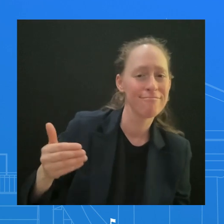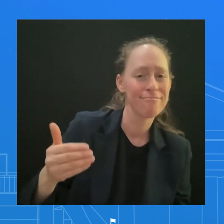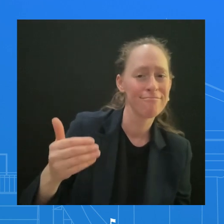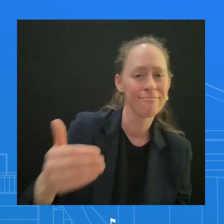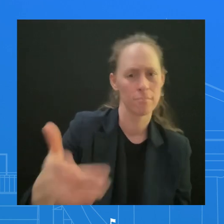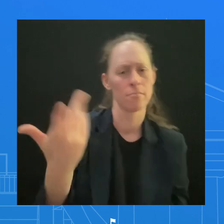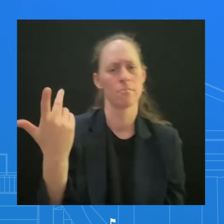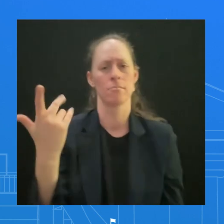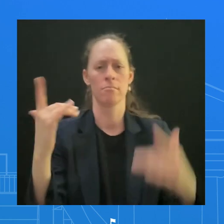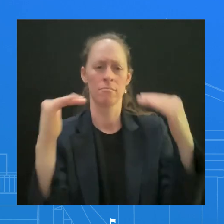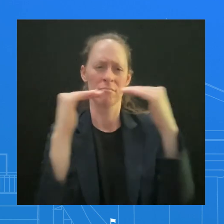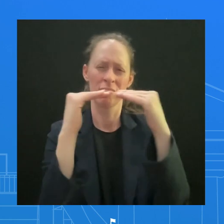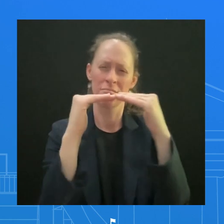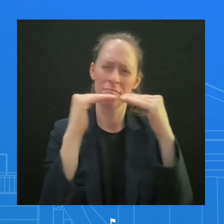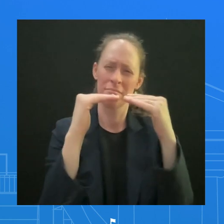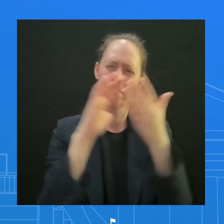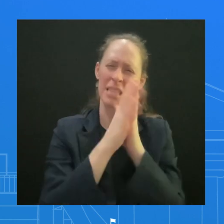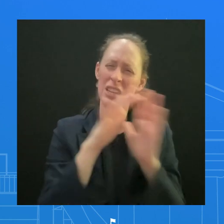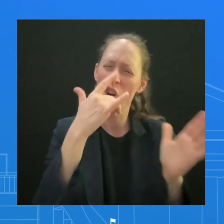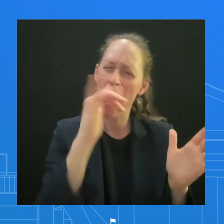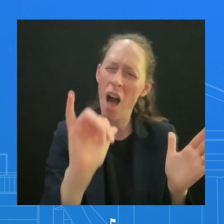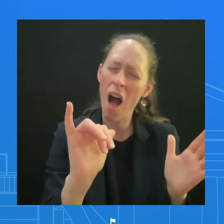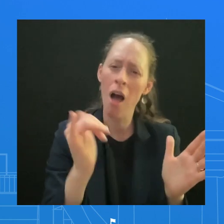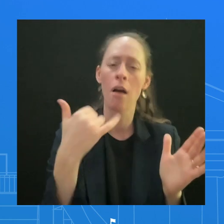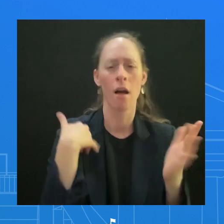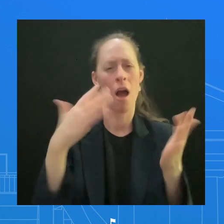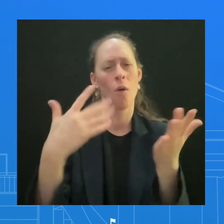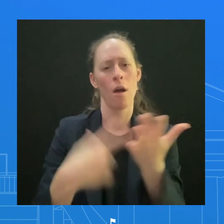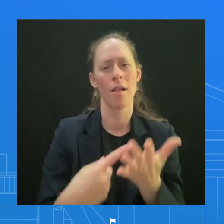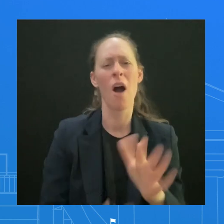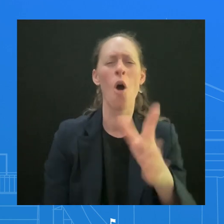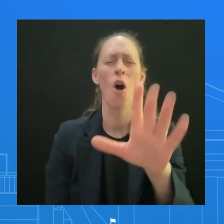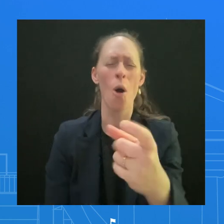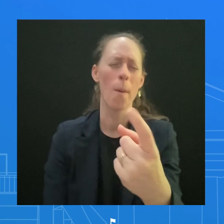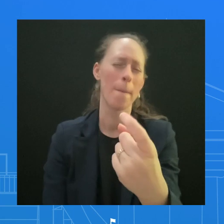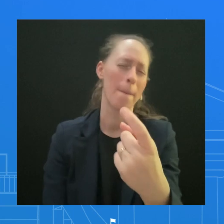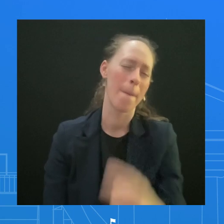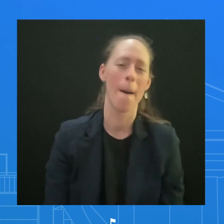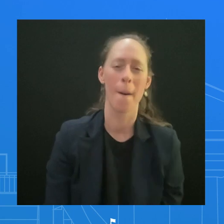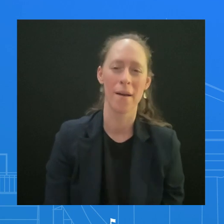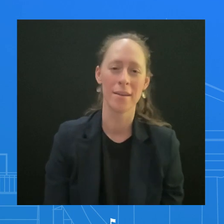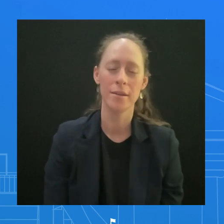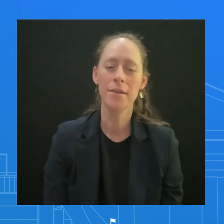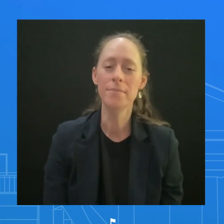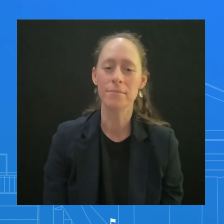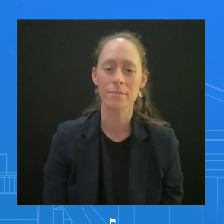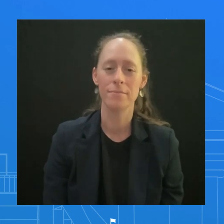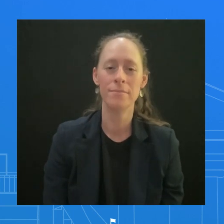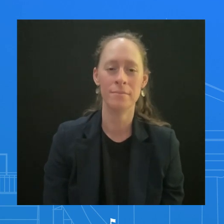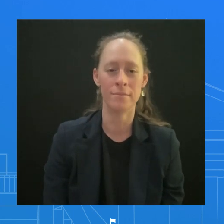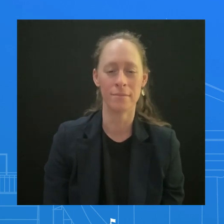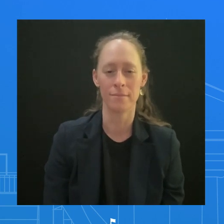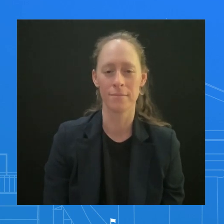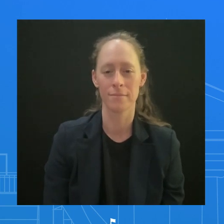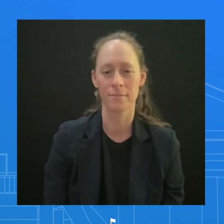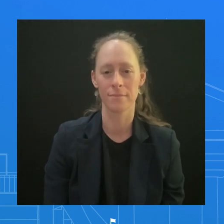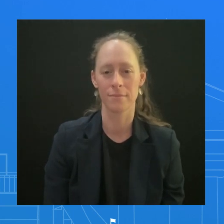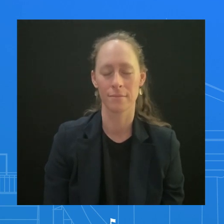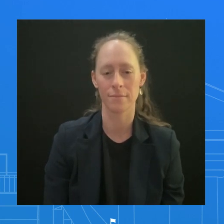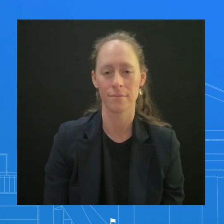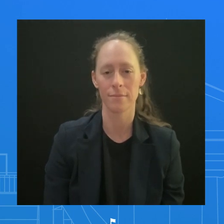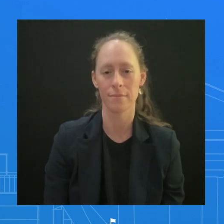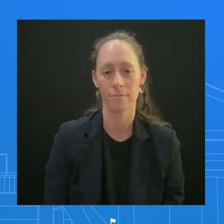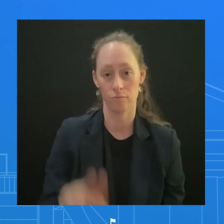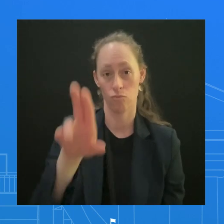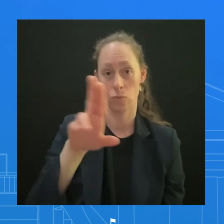that. And just one more question, very quickly, if I might. So the United States and Russia have requested from Brazil the